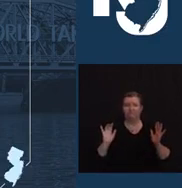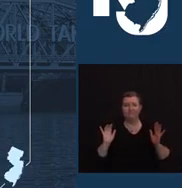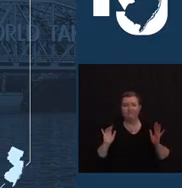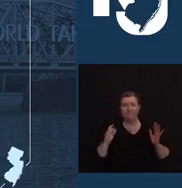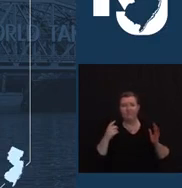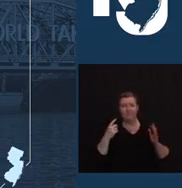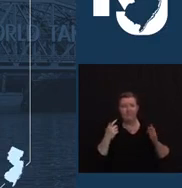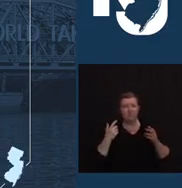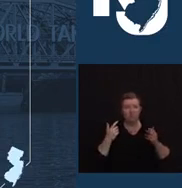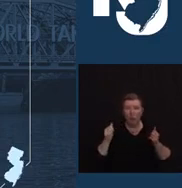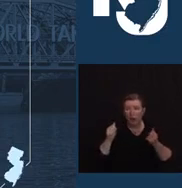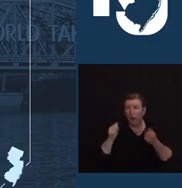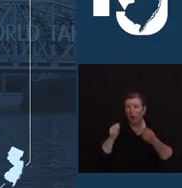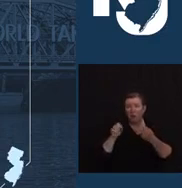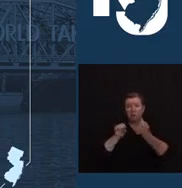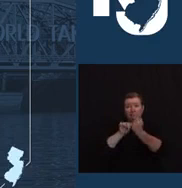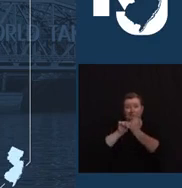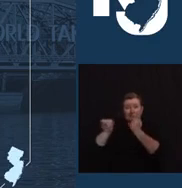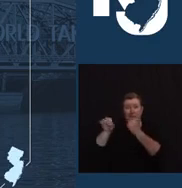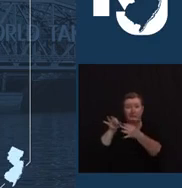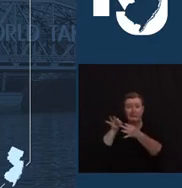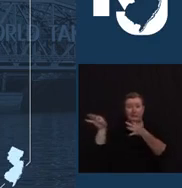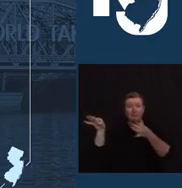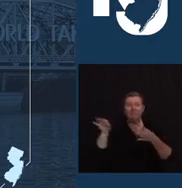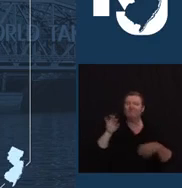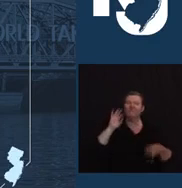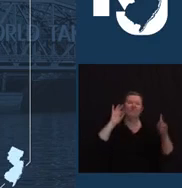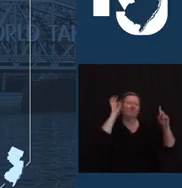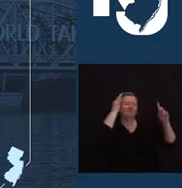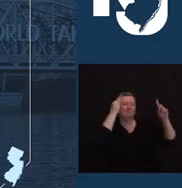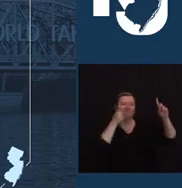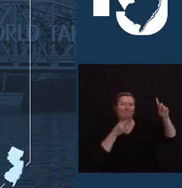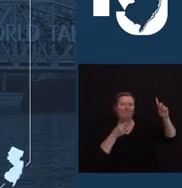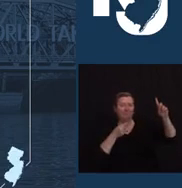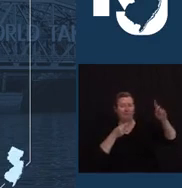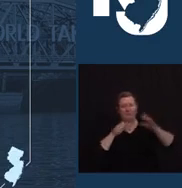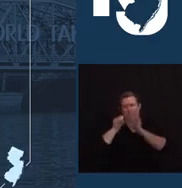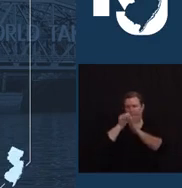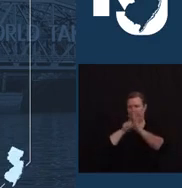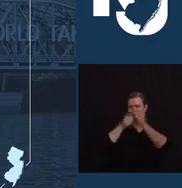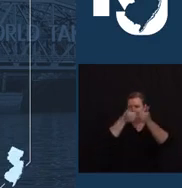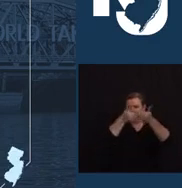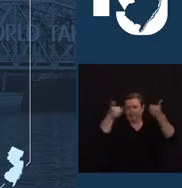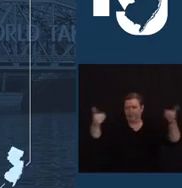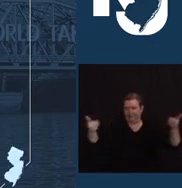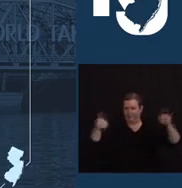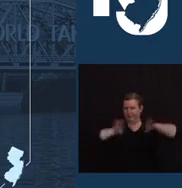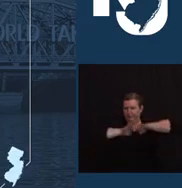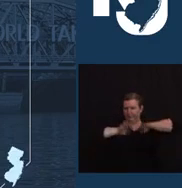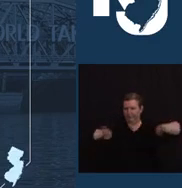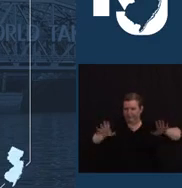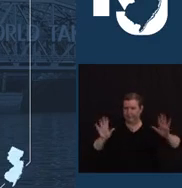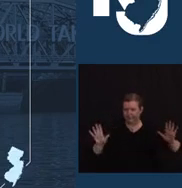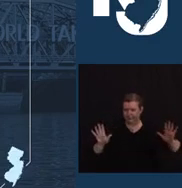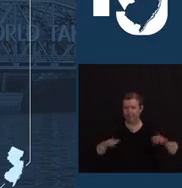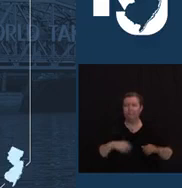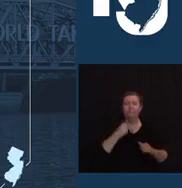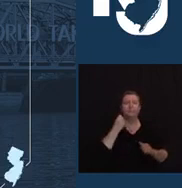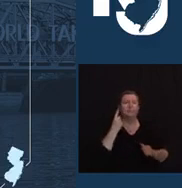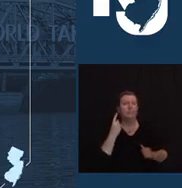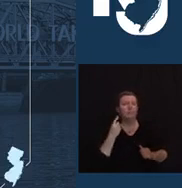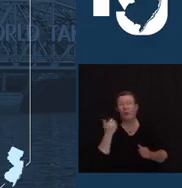federal action, not a patchwork of state ones. And it should be noted here that no state is extending this benefit beyond September